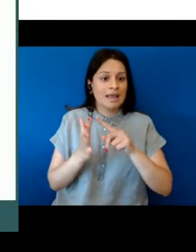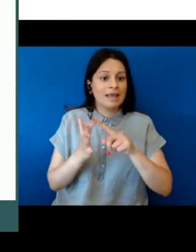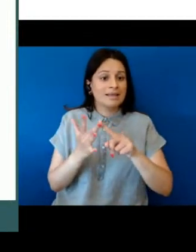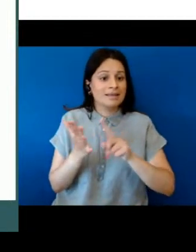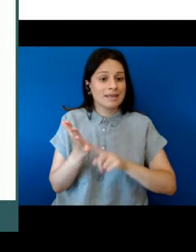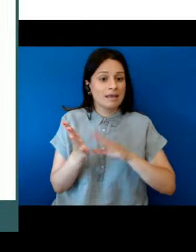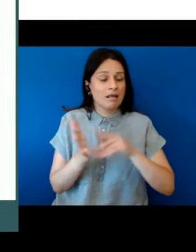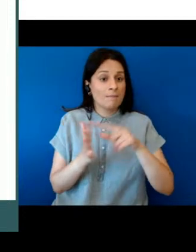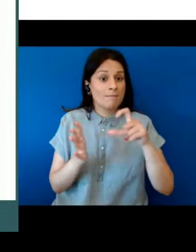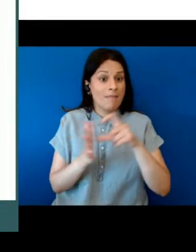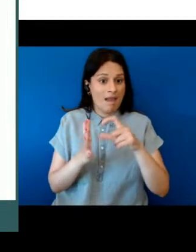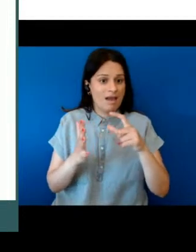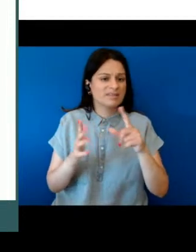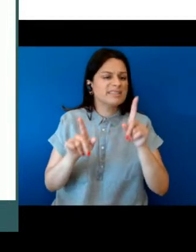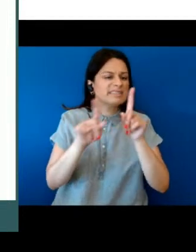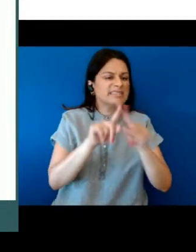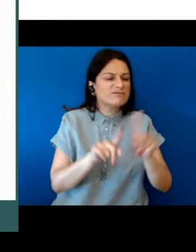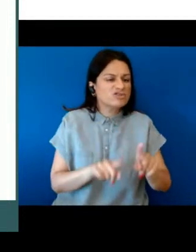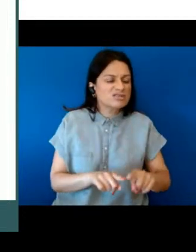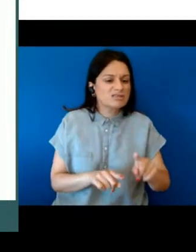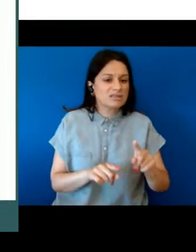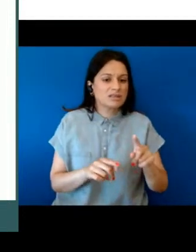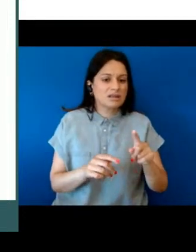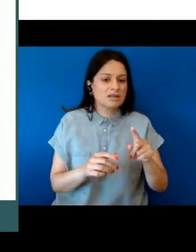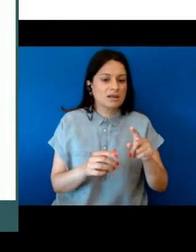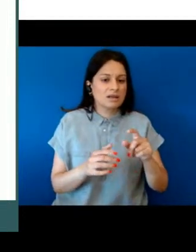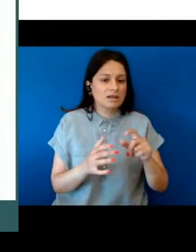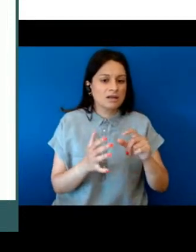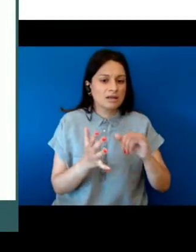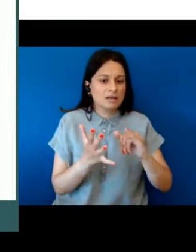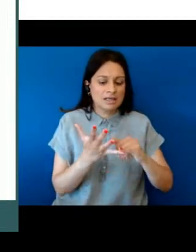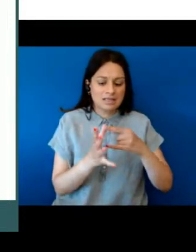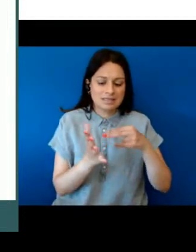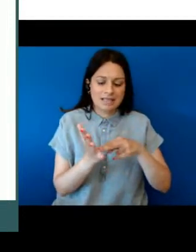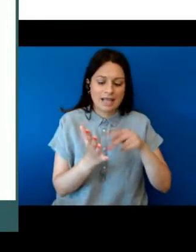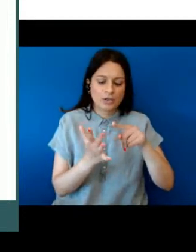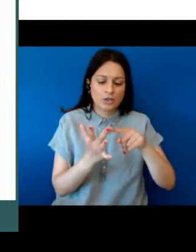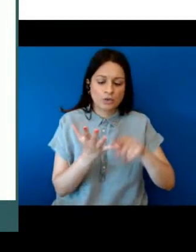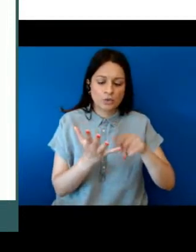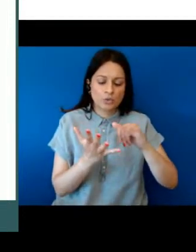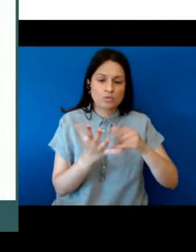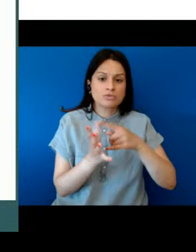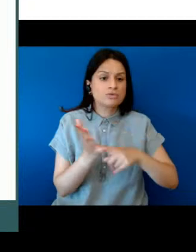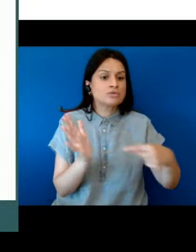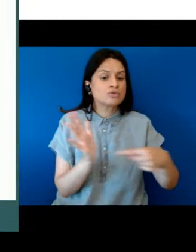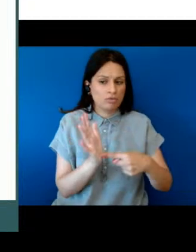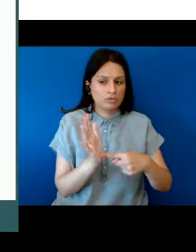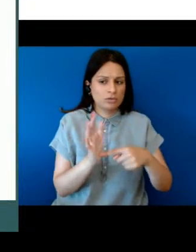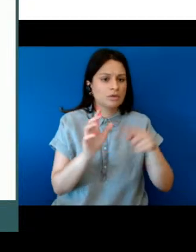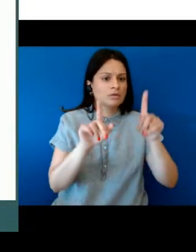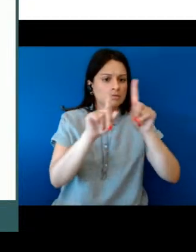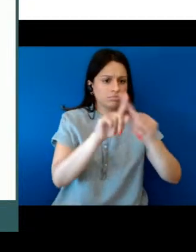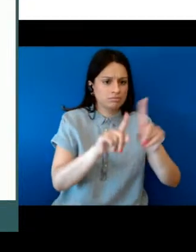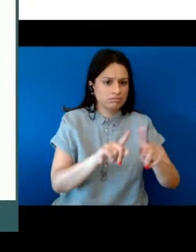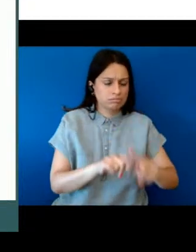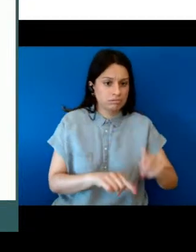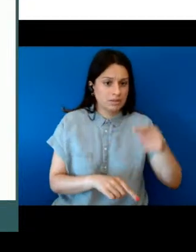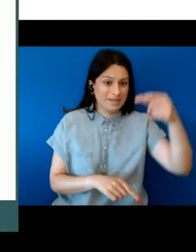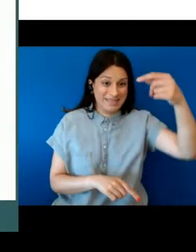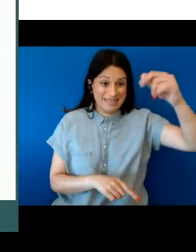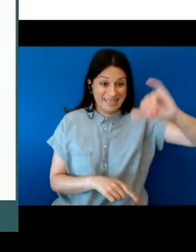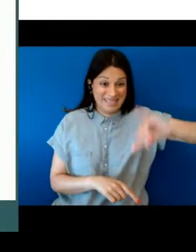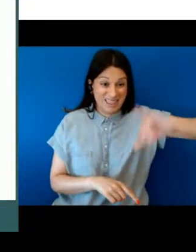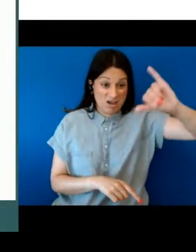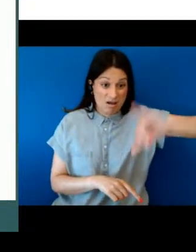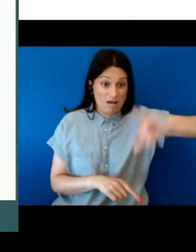other preparations such as Sanusol salt. So each of them just really whichever the